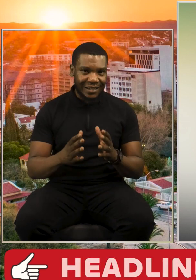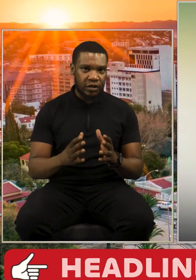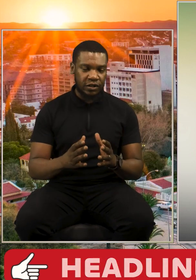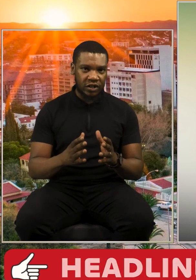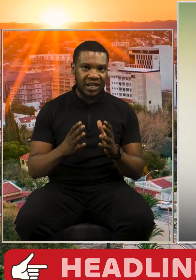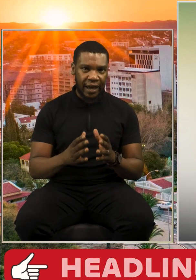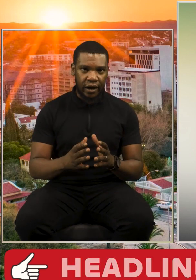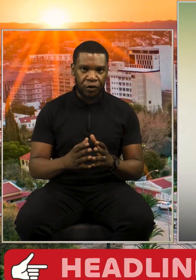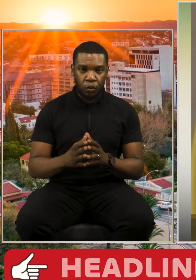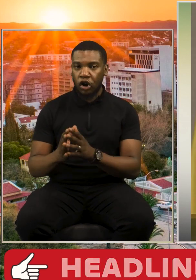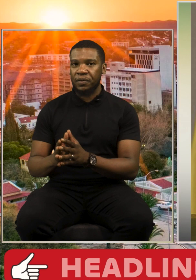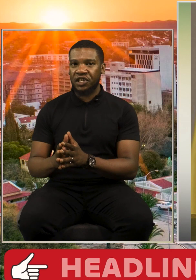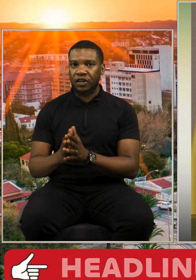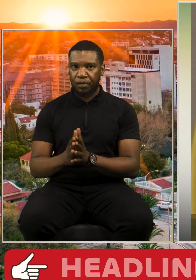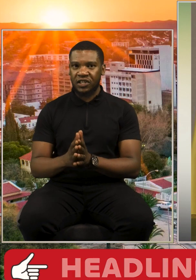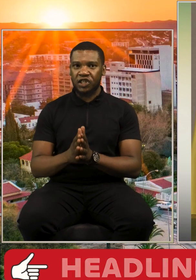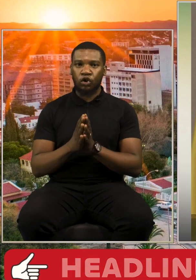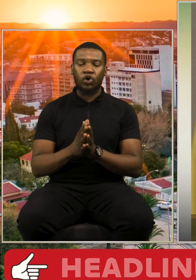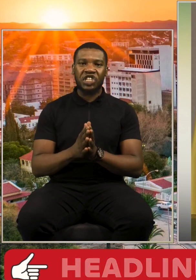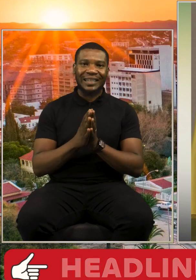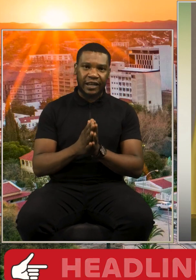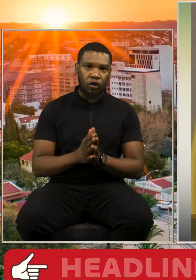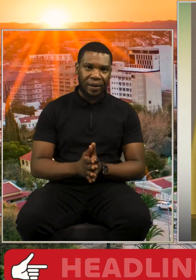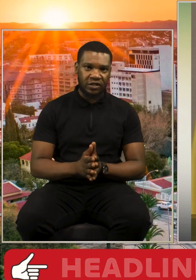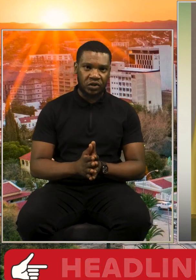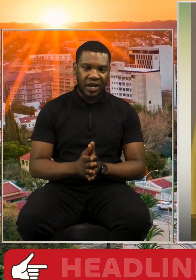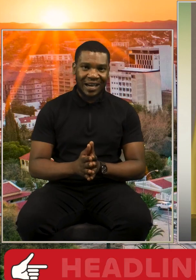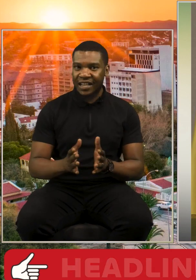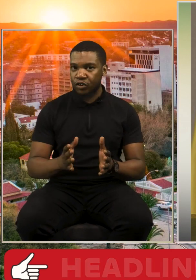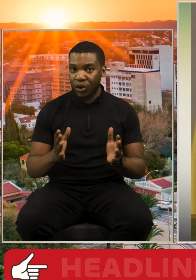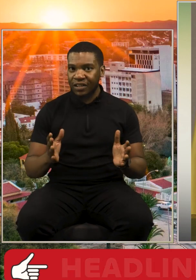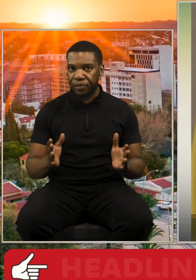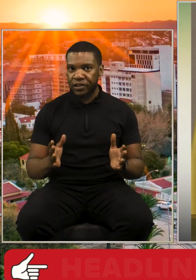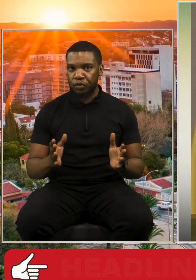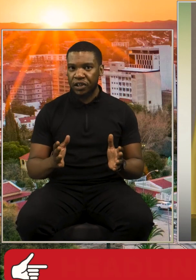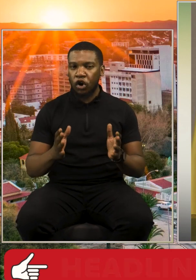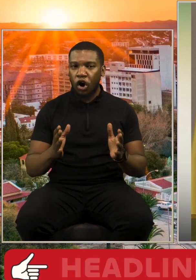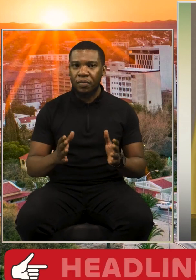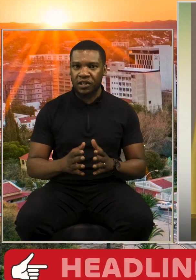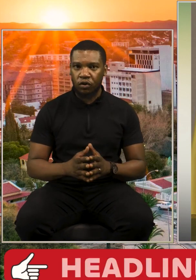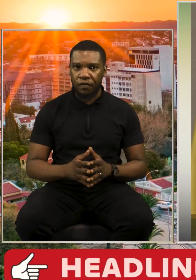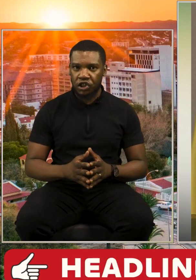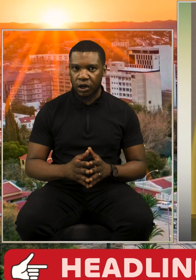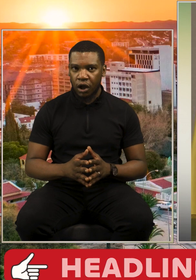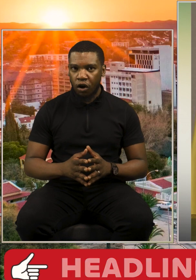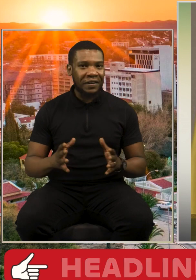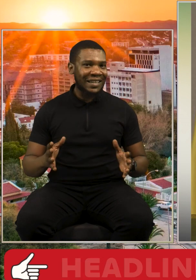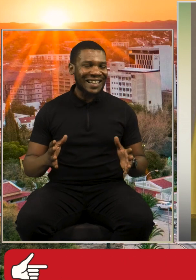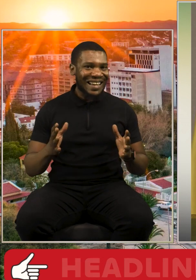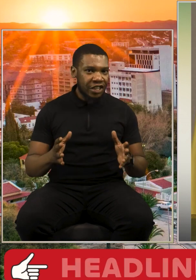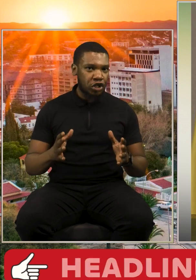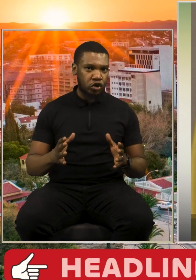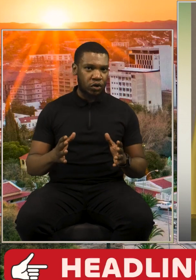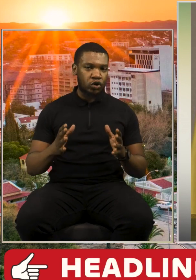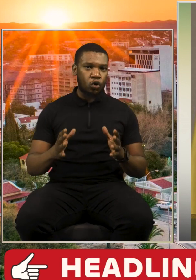a disconcerting air, with opposition parties launching legal battles against what appears to be the ominous overture of a